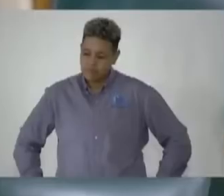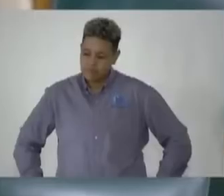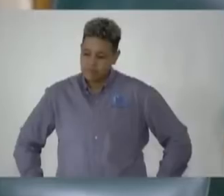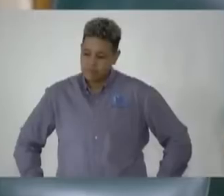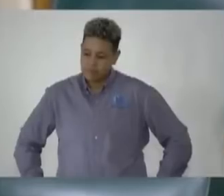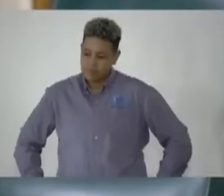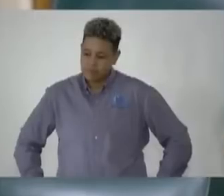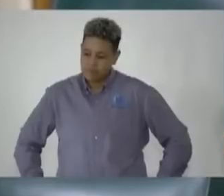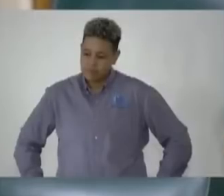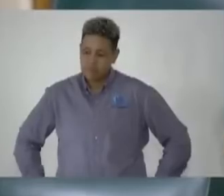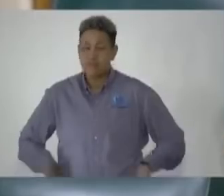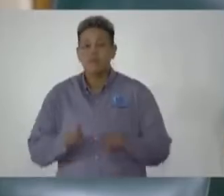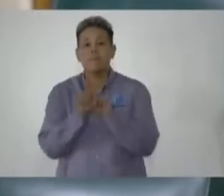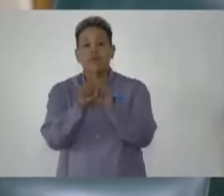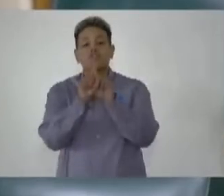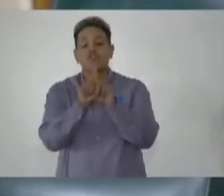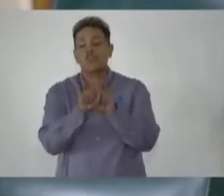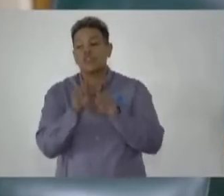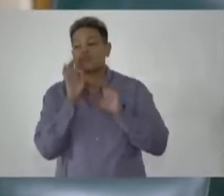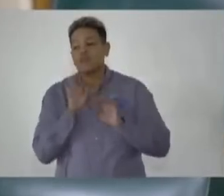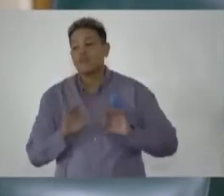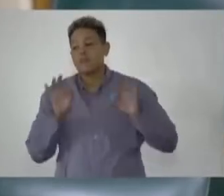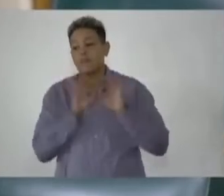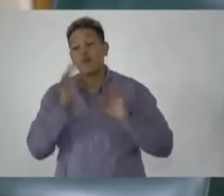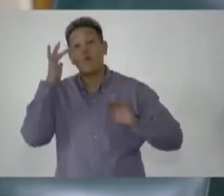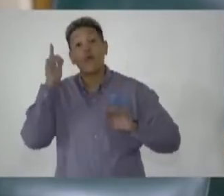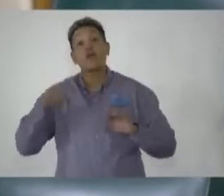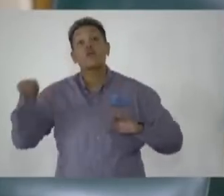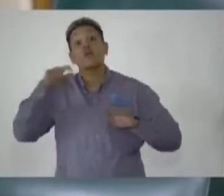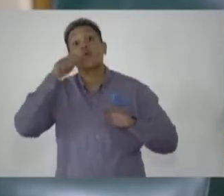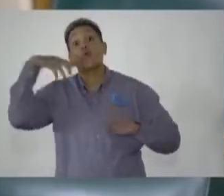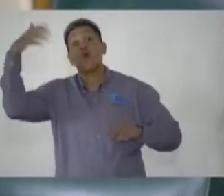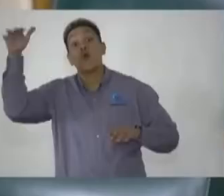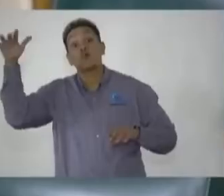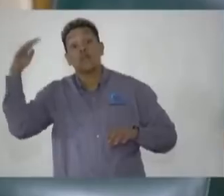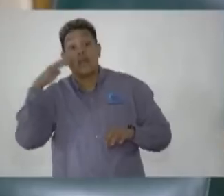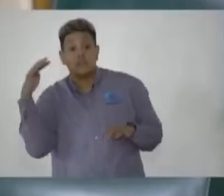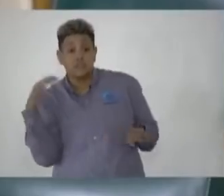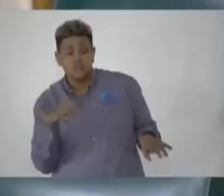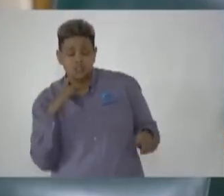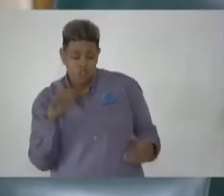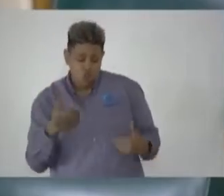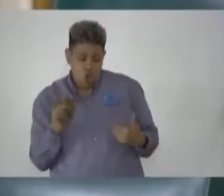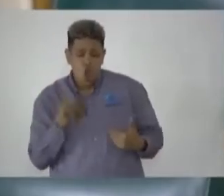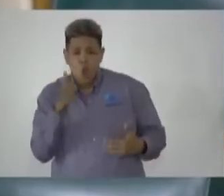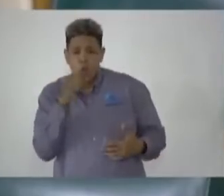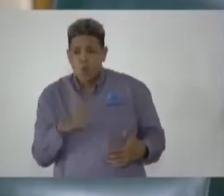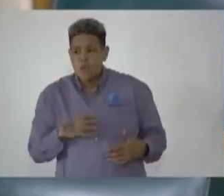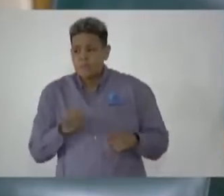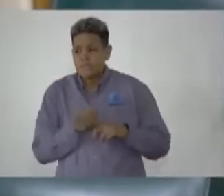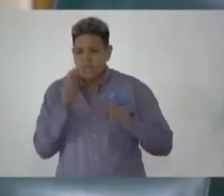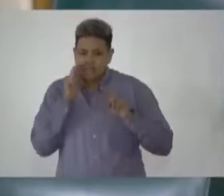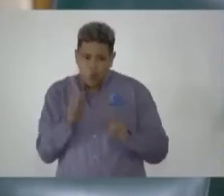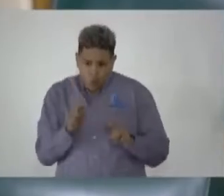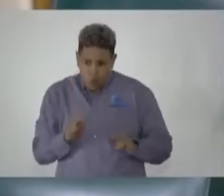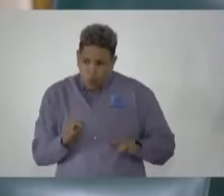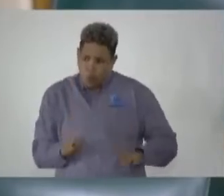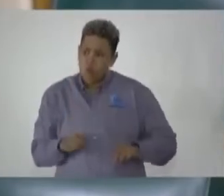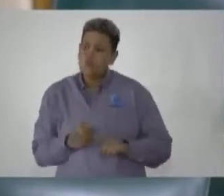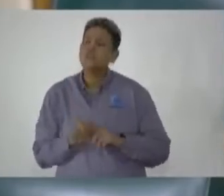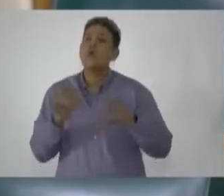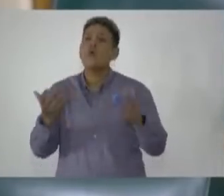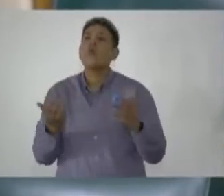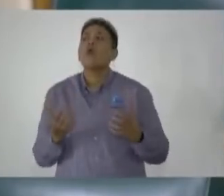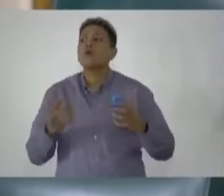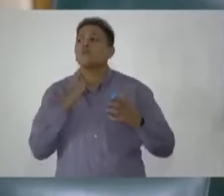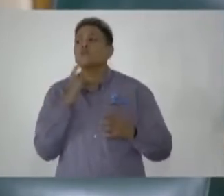the mentoring is important because those on the outside, young women looking on,